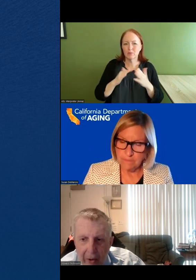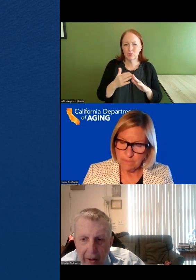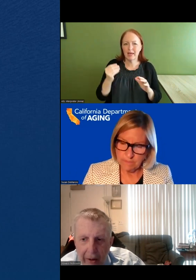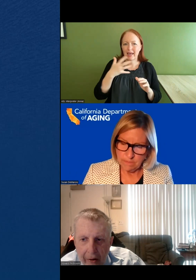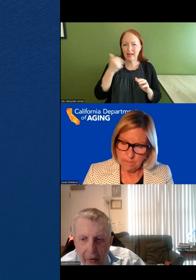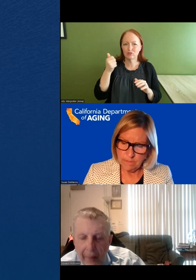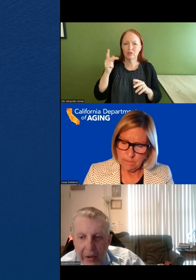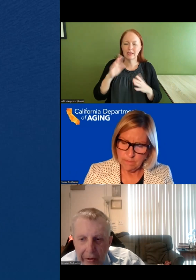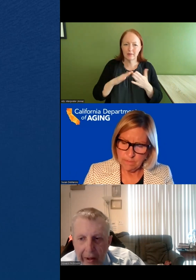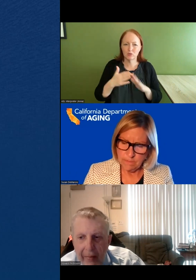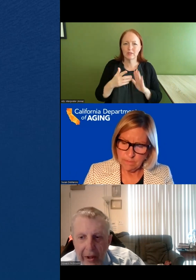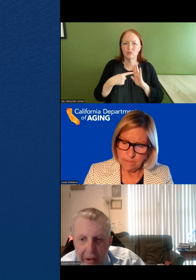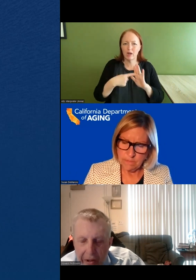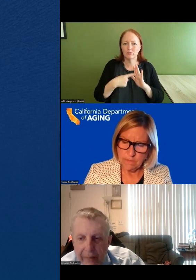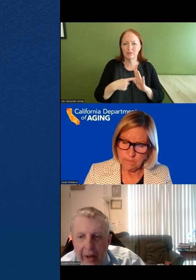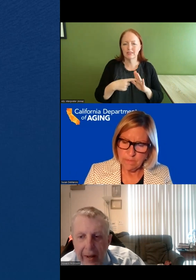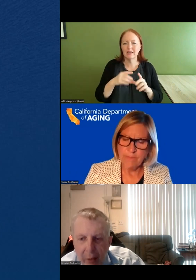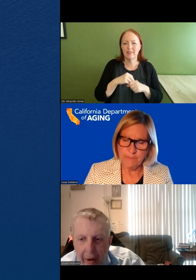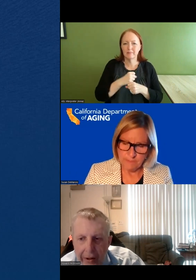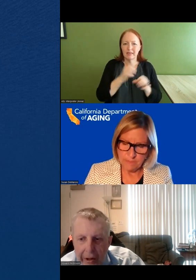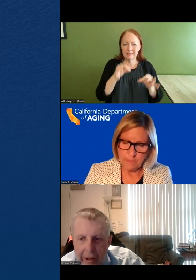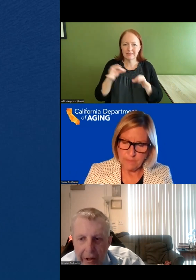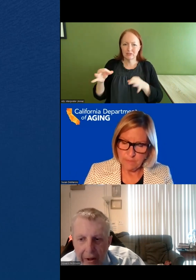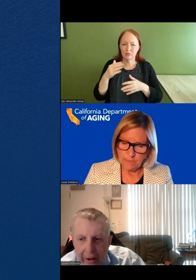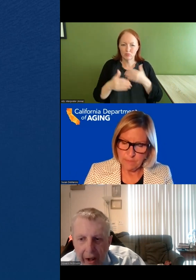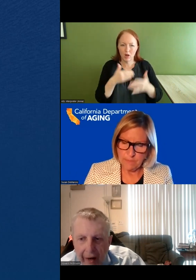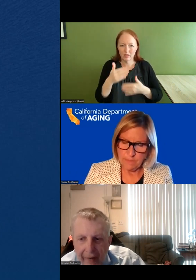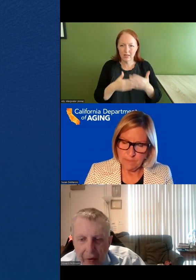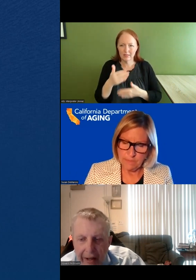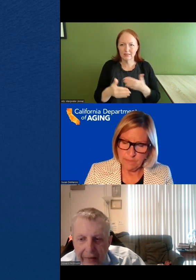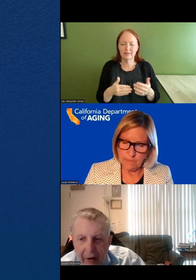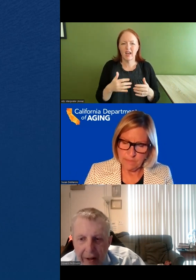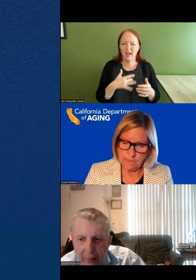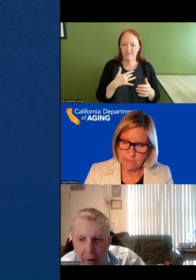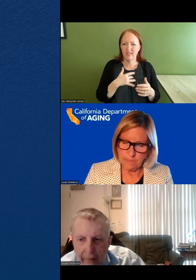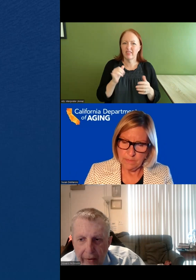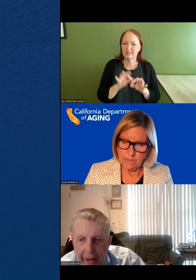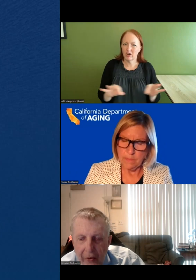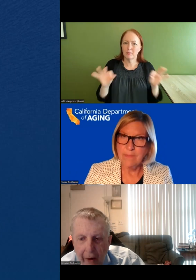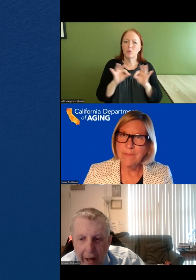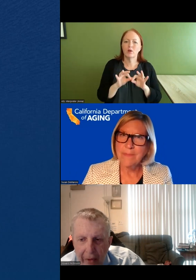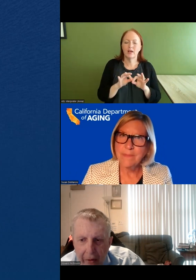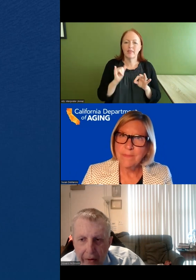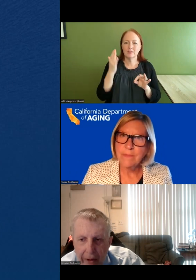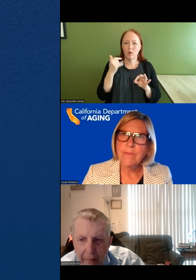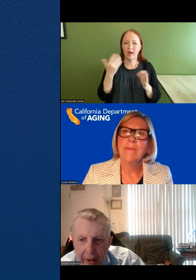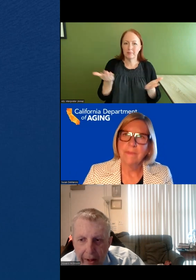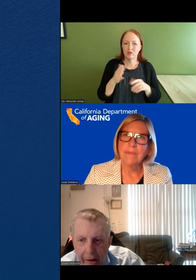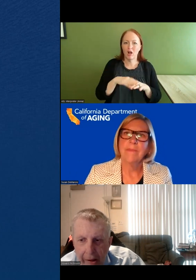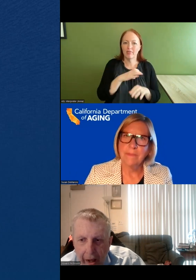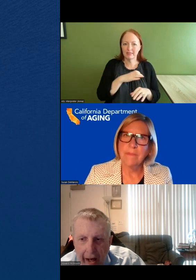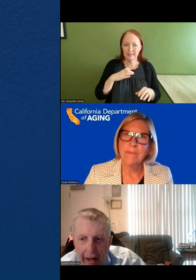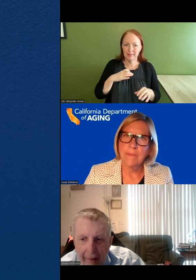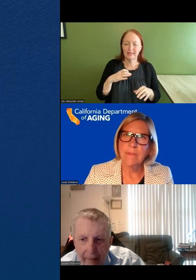elderly community represented in the decision-making process. I feel that's very important. That's why I'm here on this